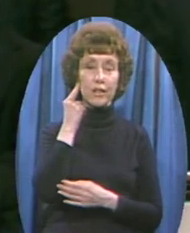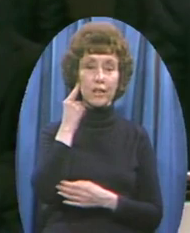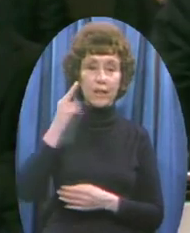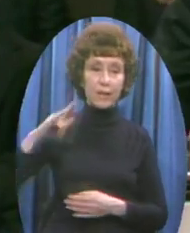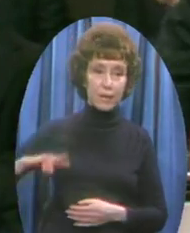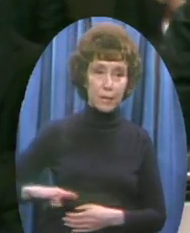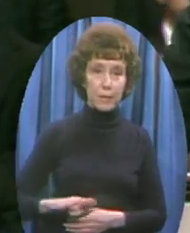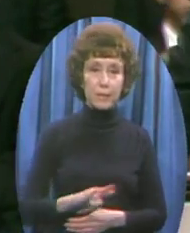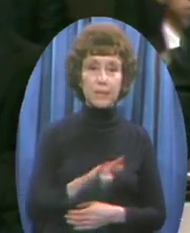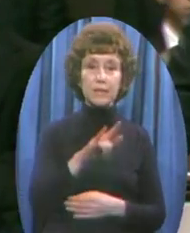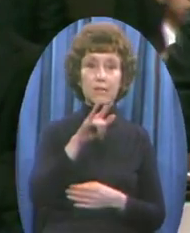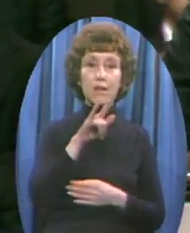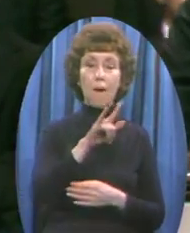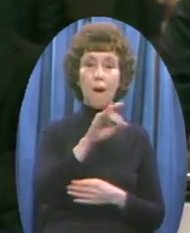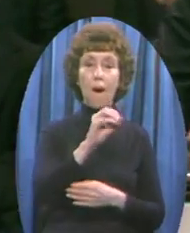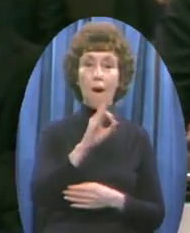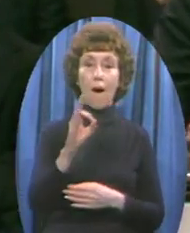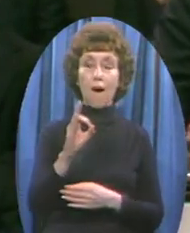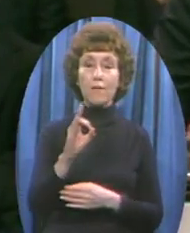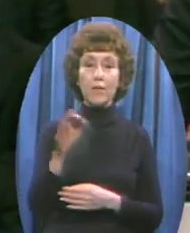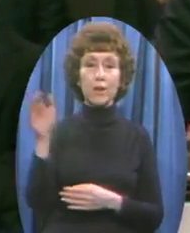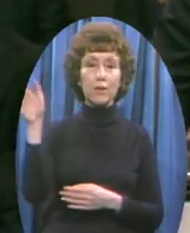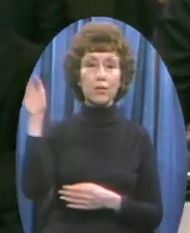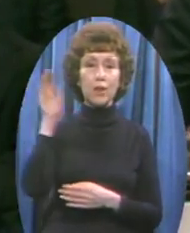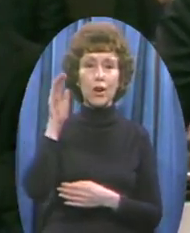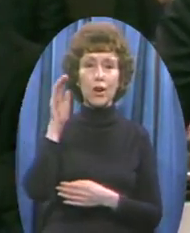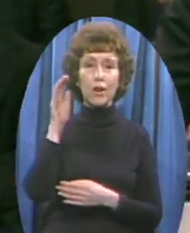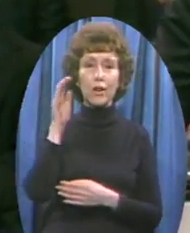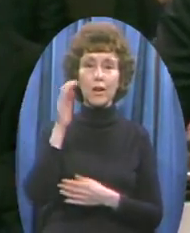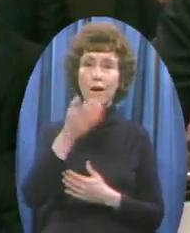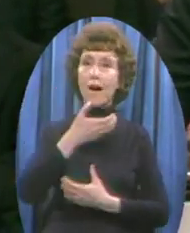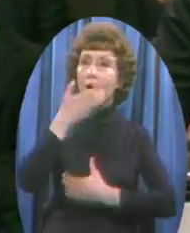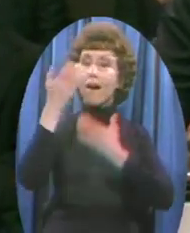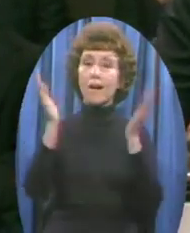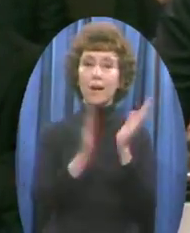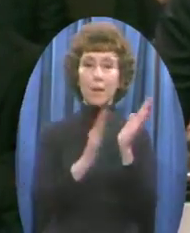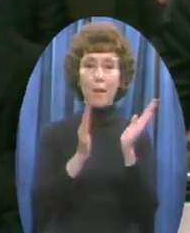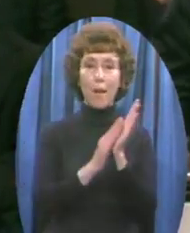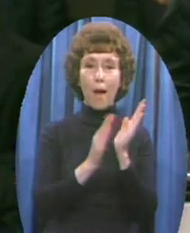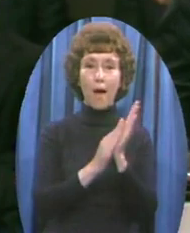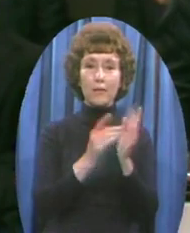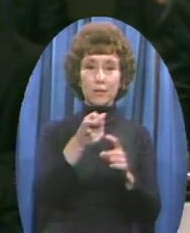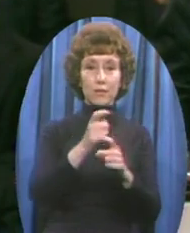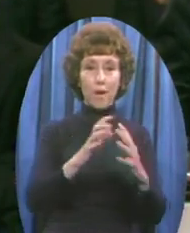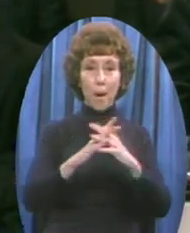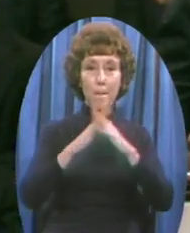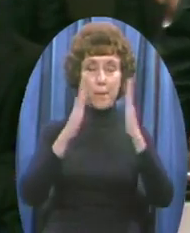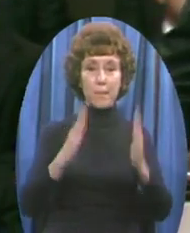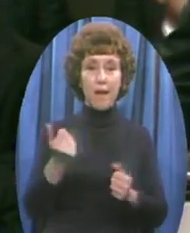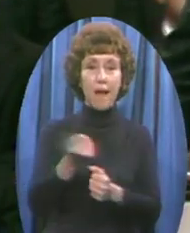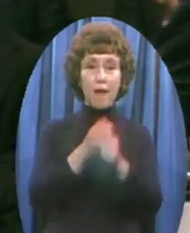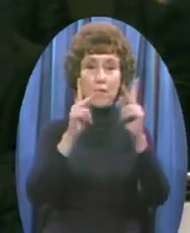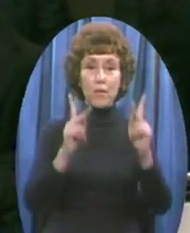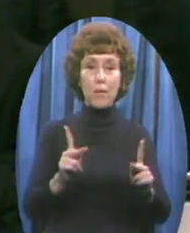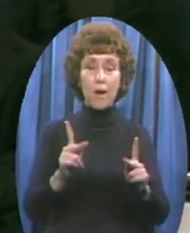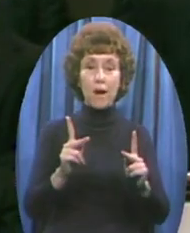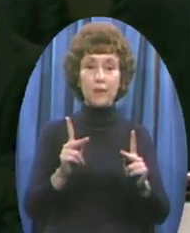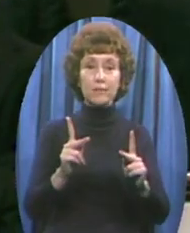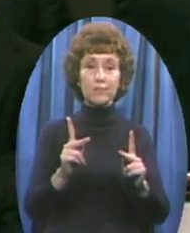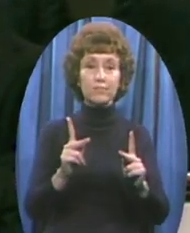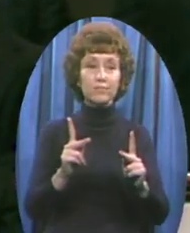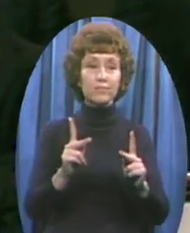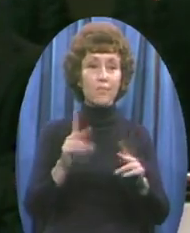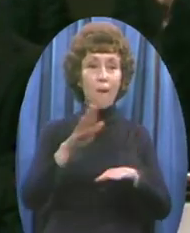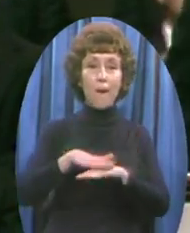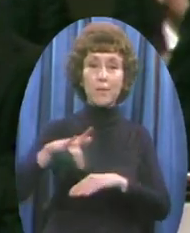the airplane were heard, there was a spontaneous outburst of applause. Everybody on board began to applaud.